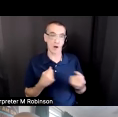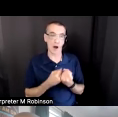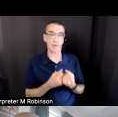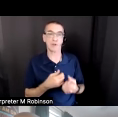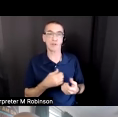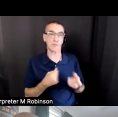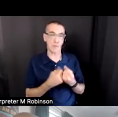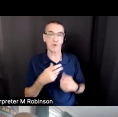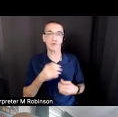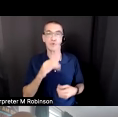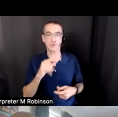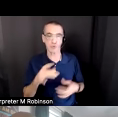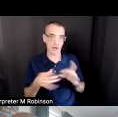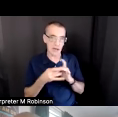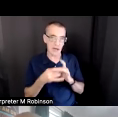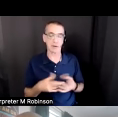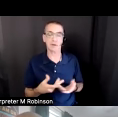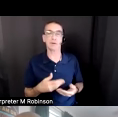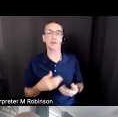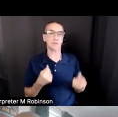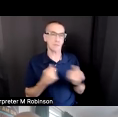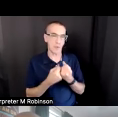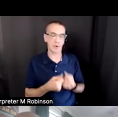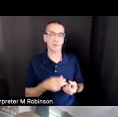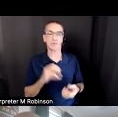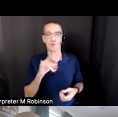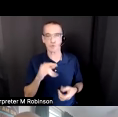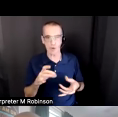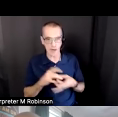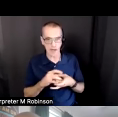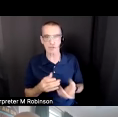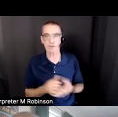supports, social connections, concrete support, social connections.